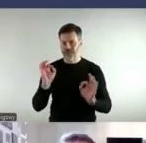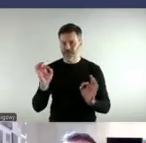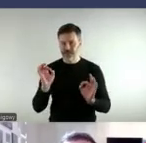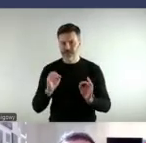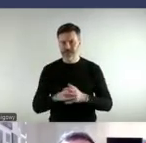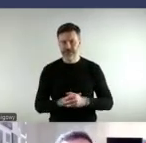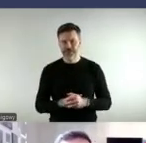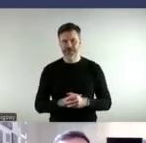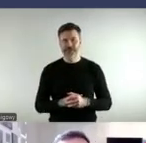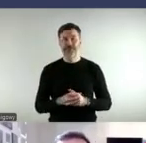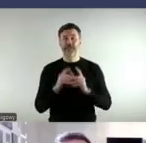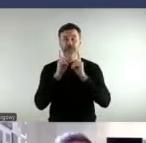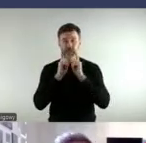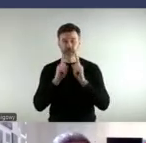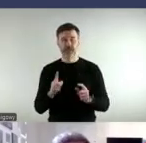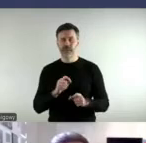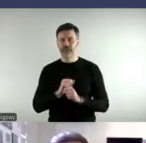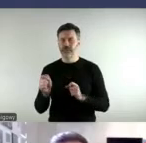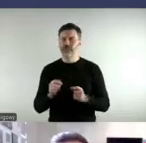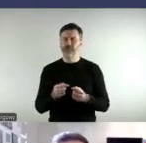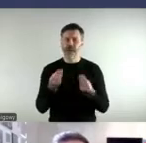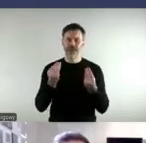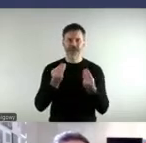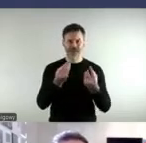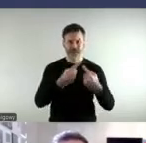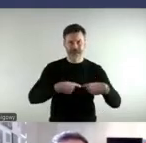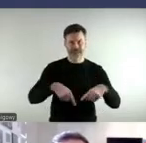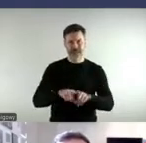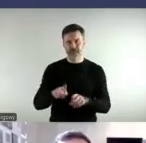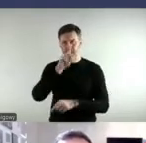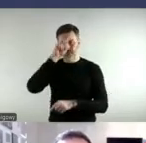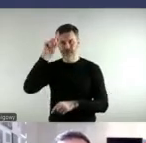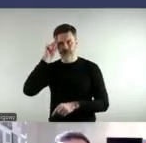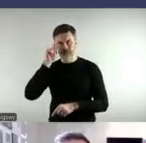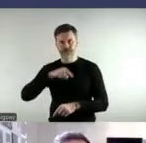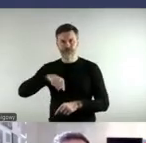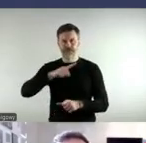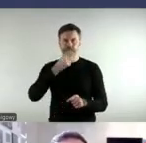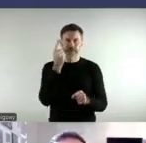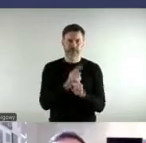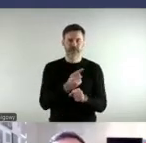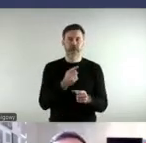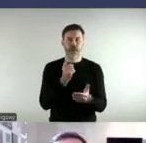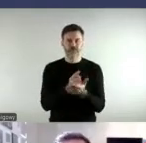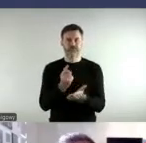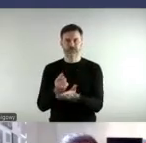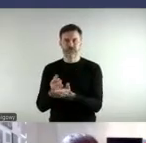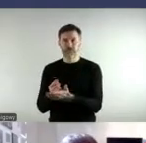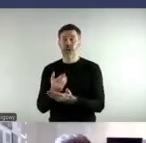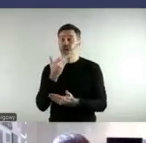in the contact, because then great teams are created, great decision